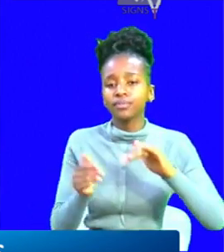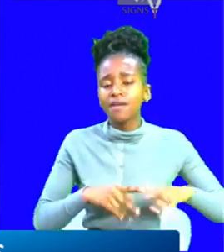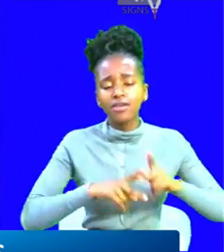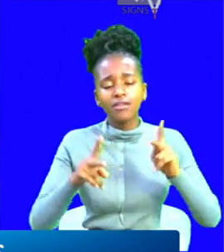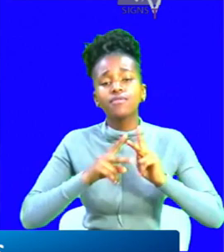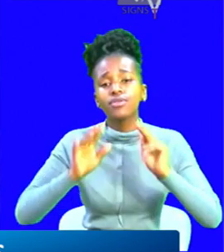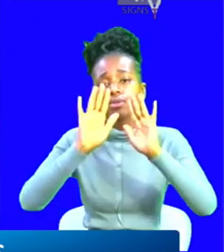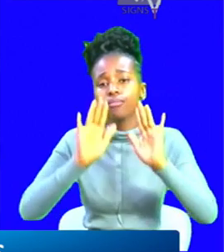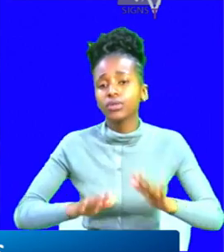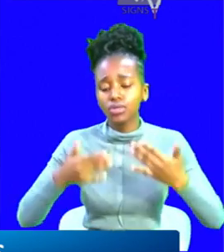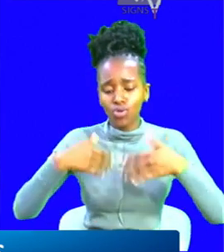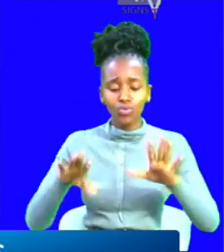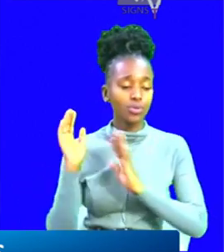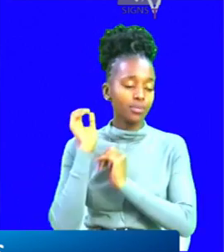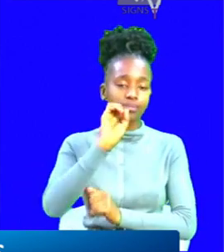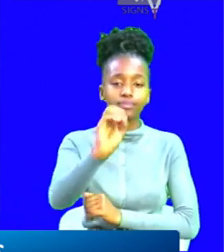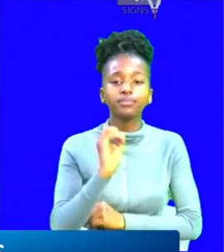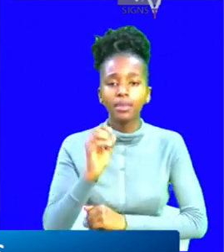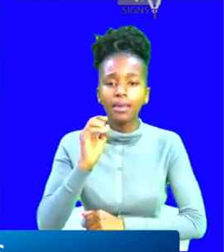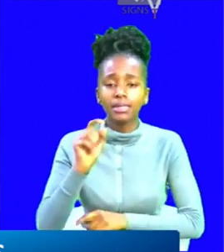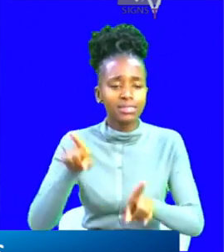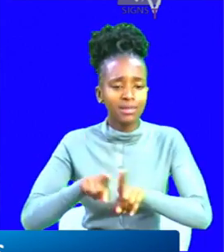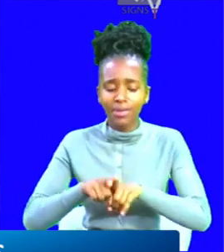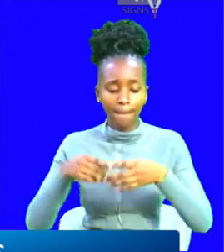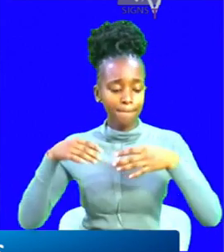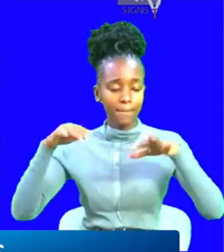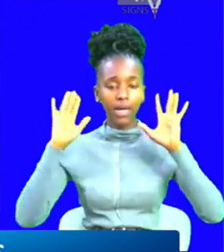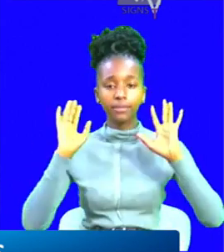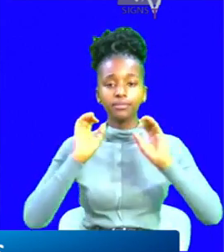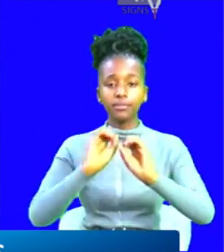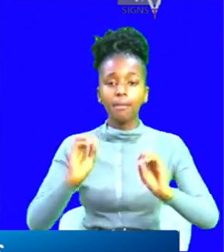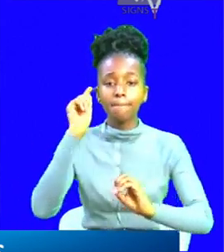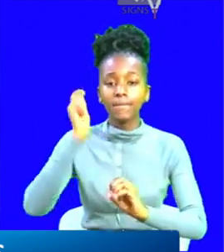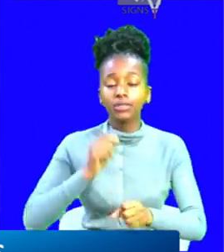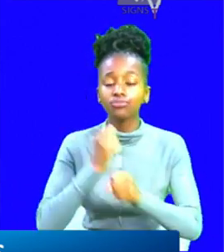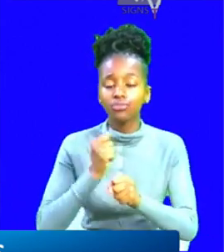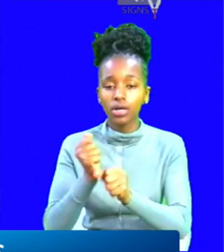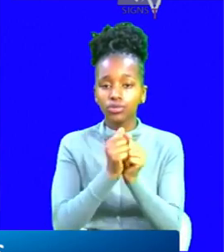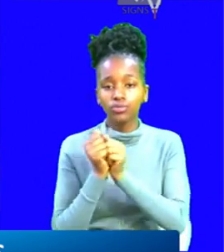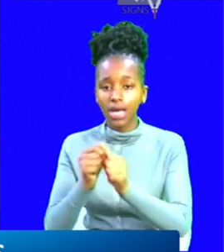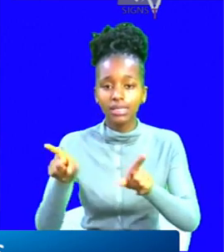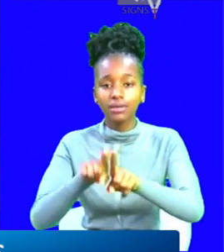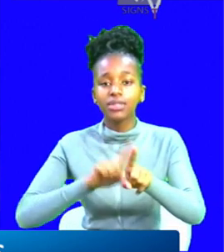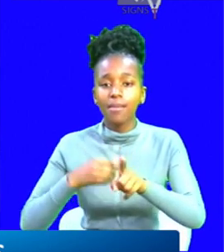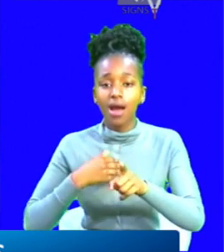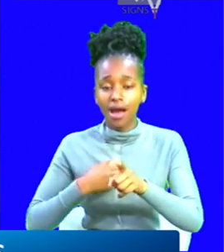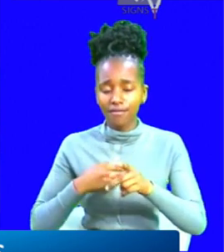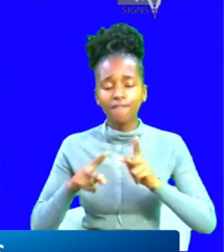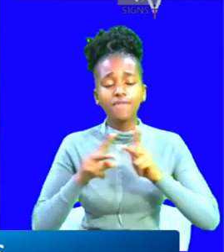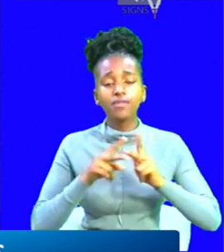and succumb to despair. By working together and engaging in a constructive